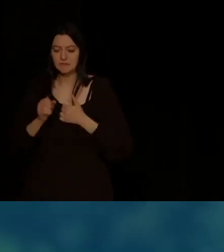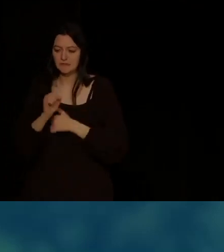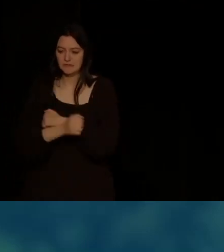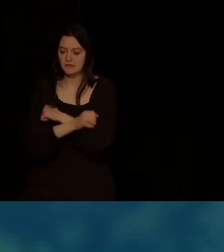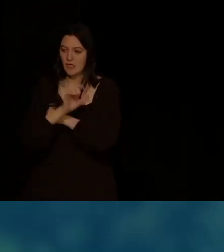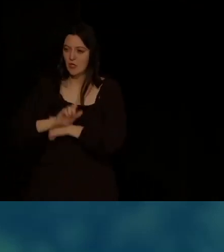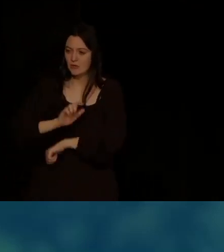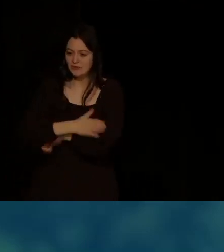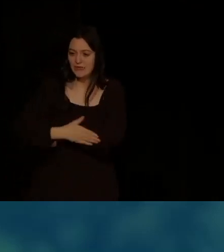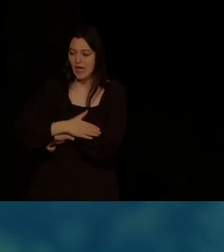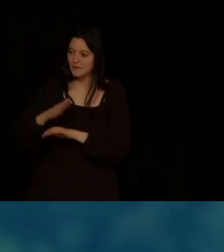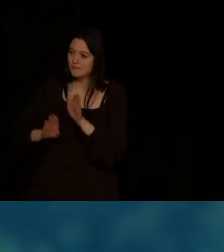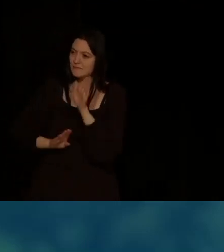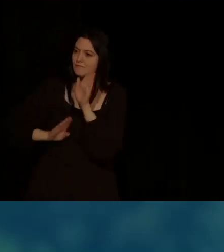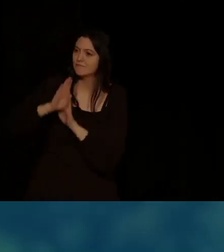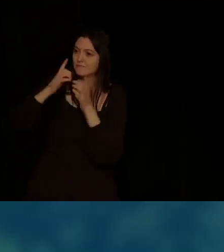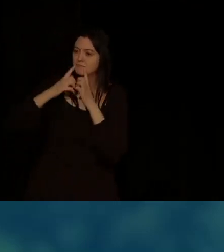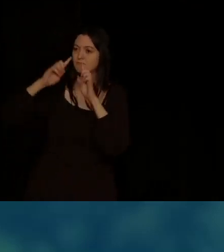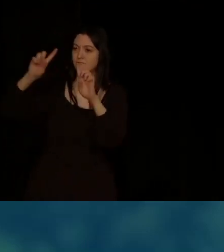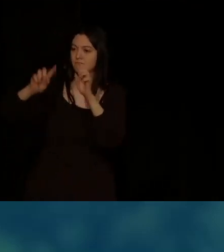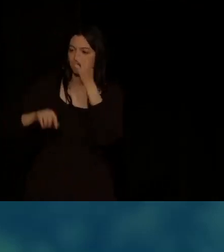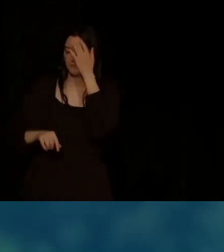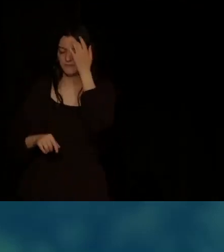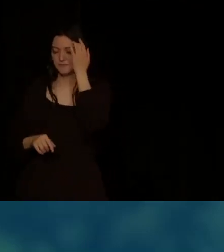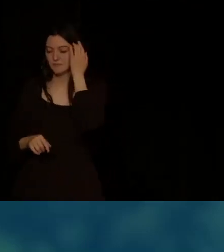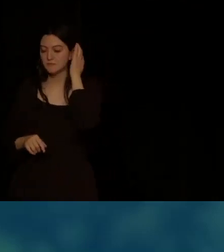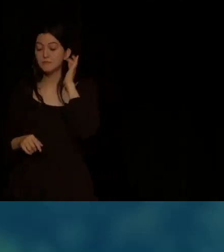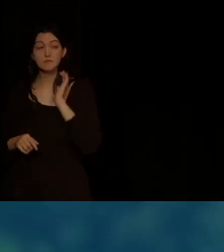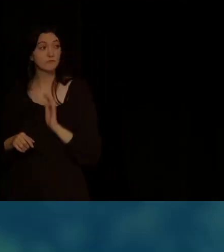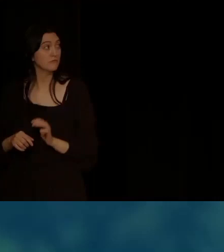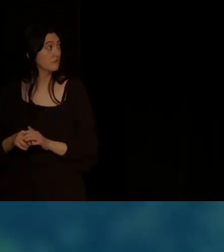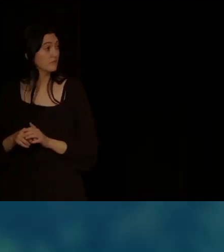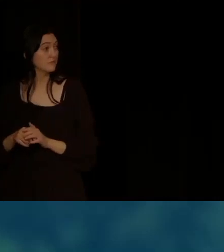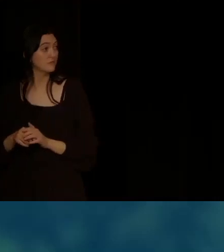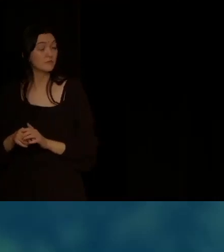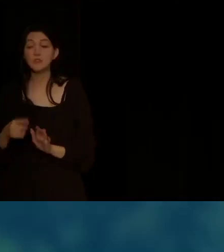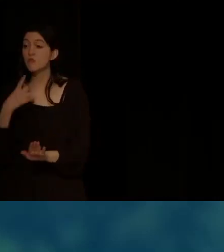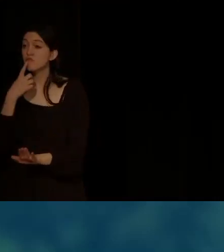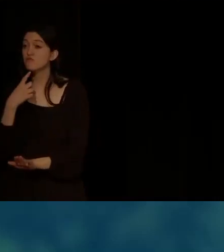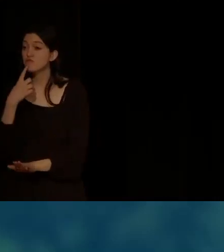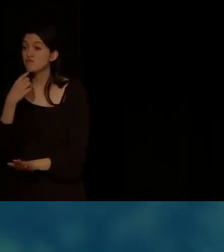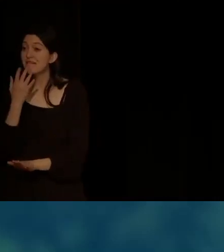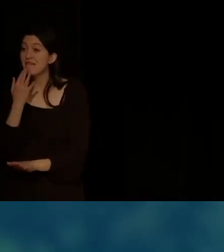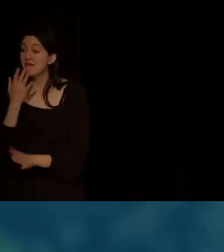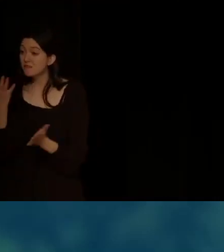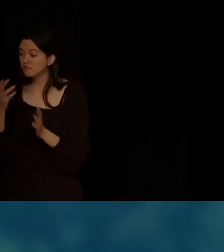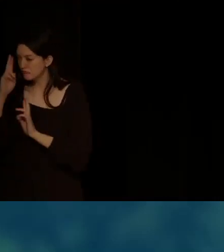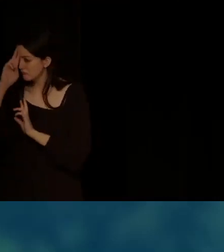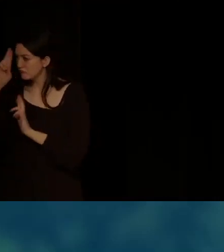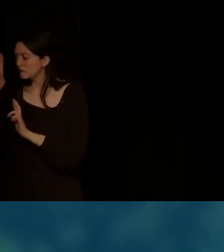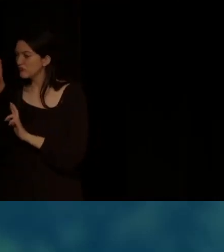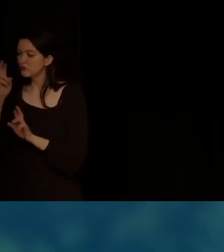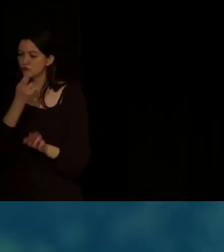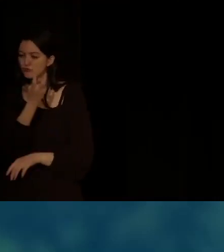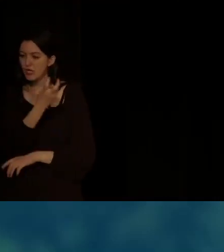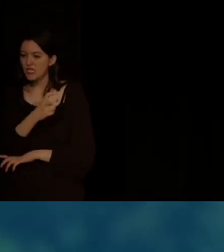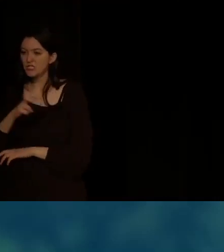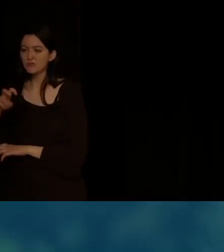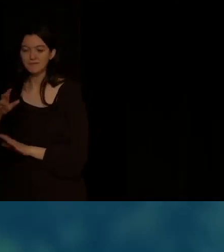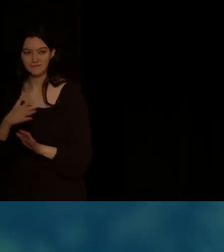toward prosperity. And the road red color is a nod to the traditional